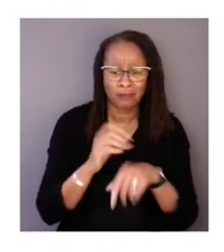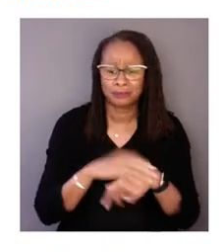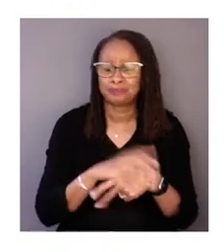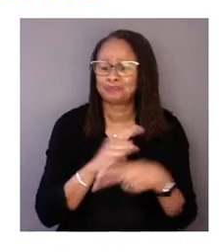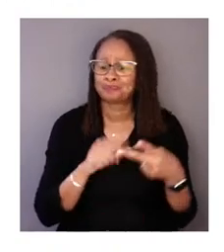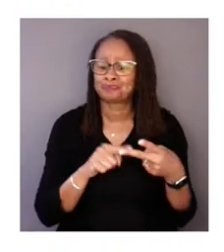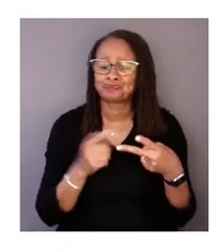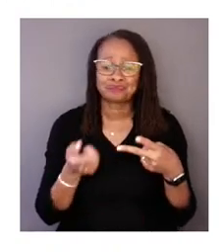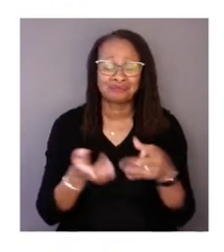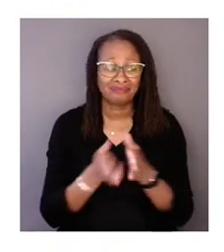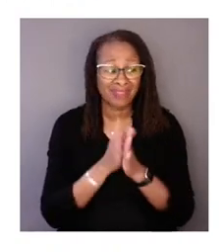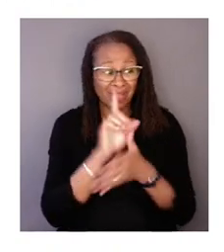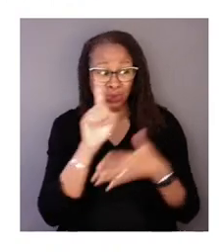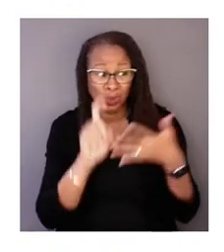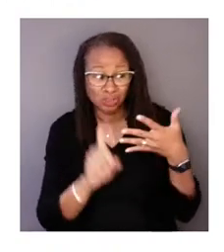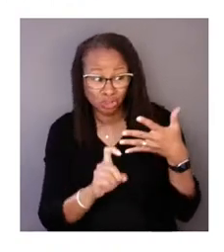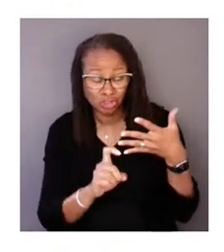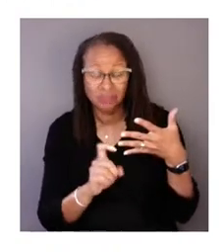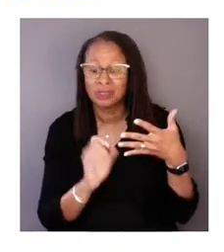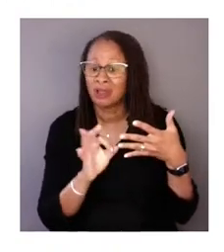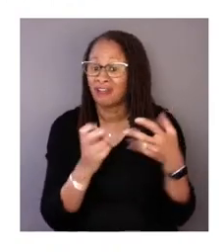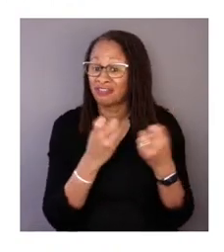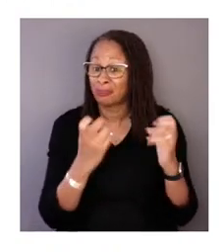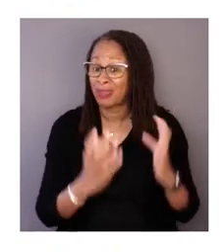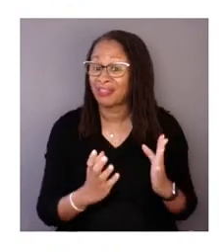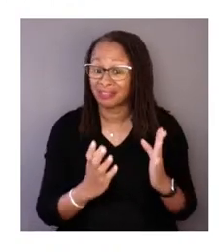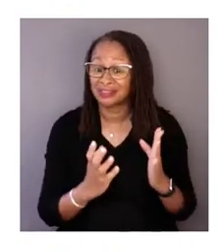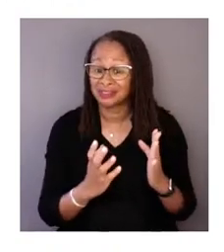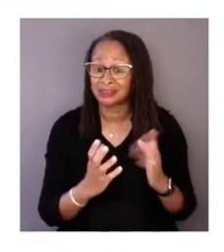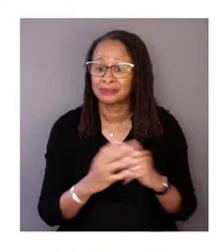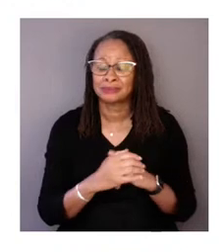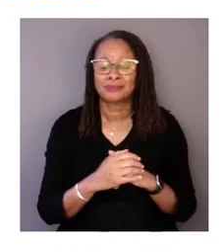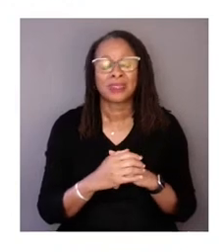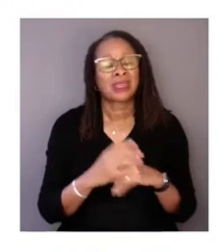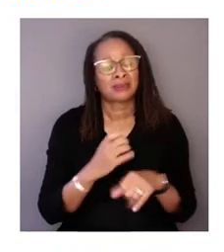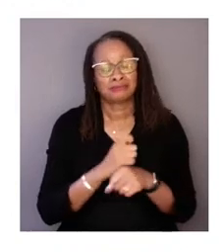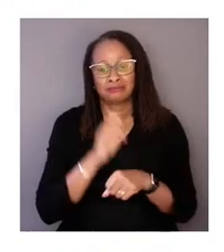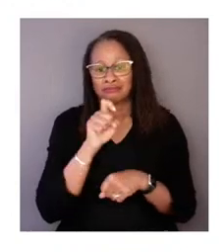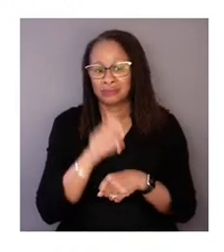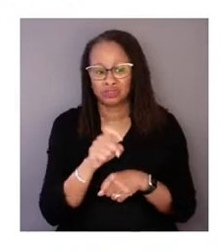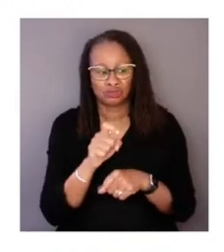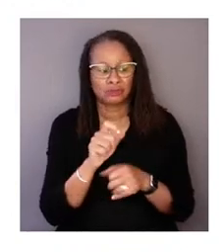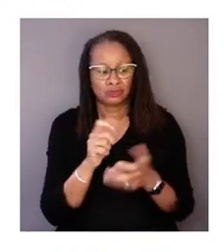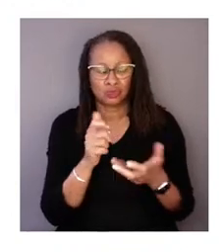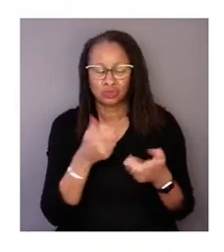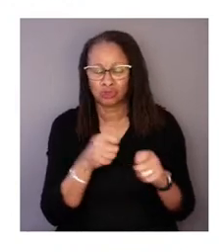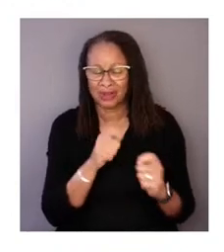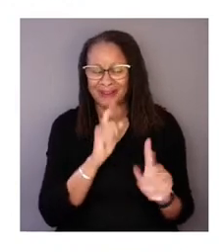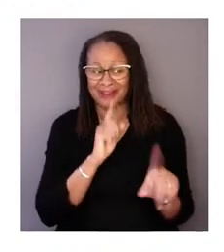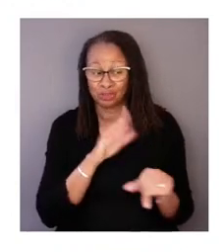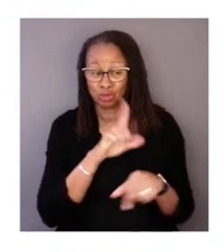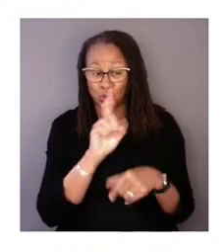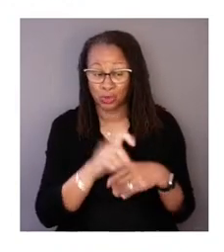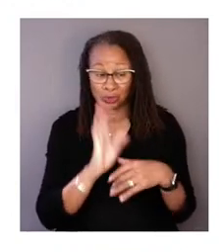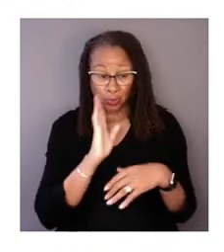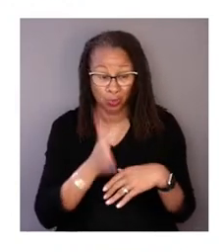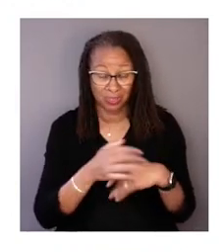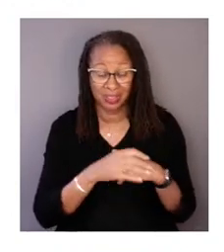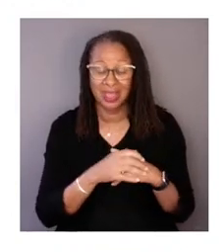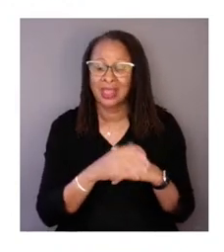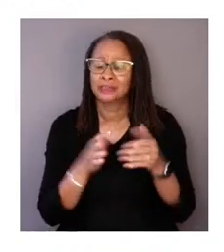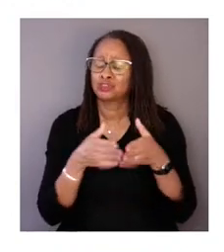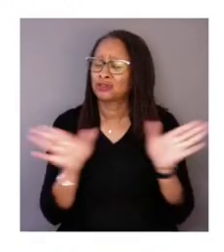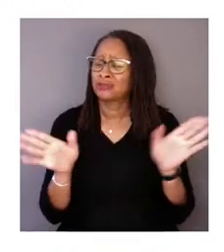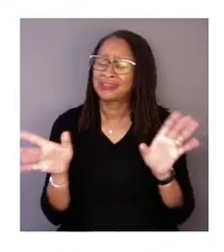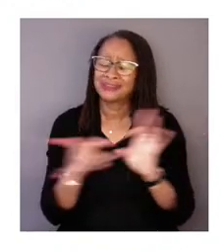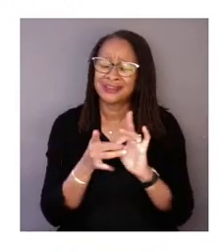ask questions of the panelists, and we'll be sure to try to get to those. And in general, connect with each other